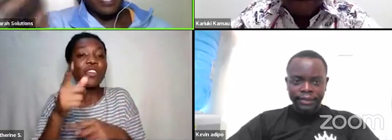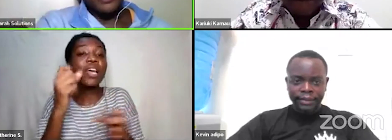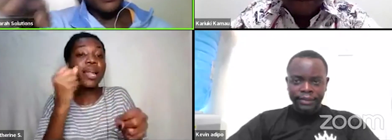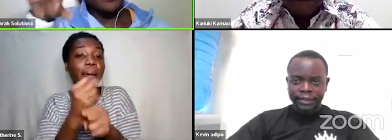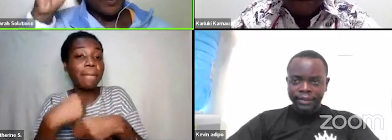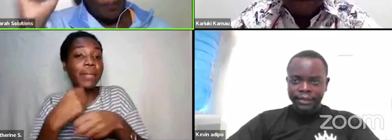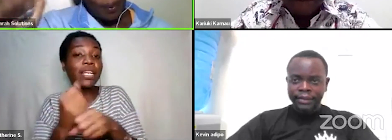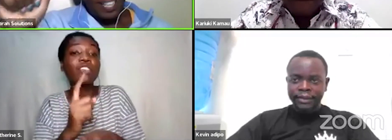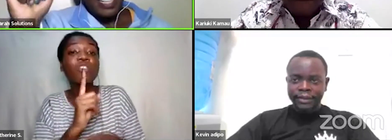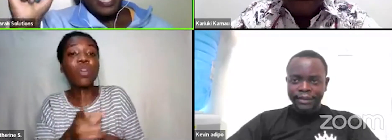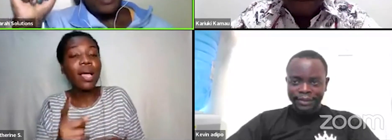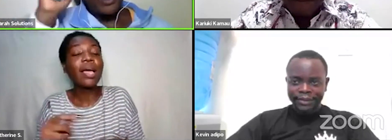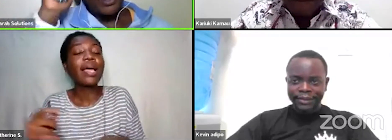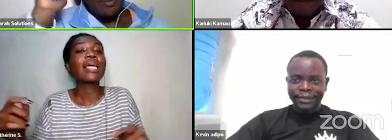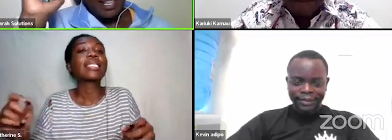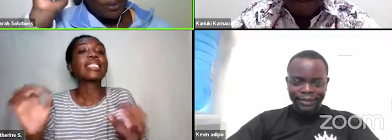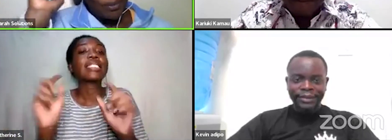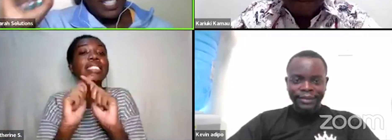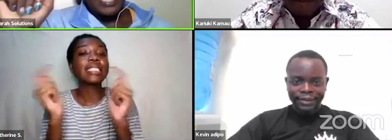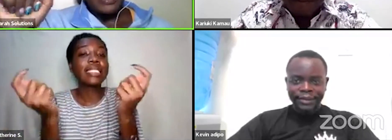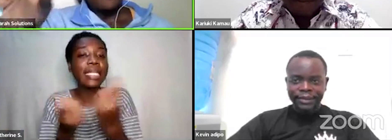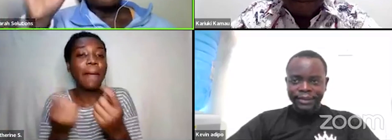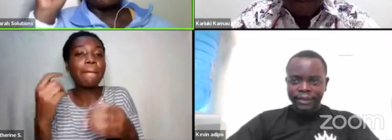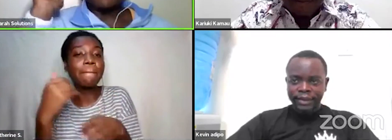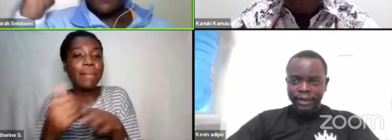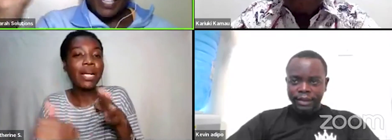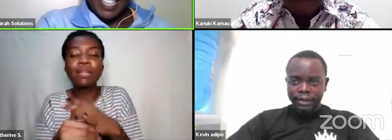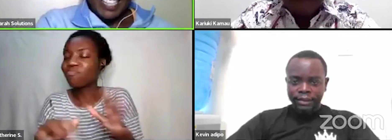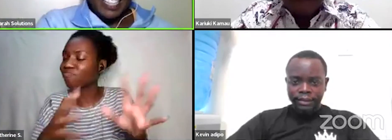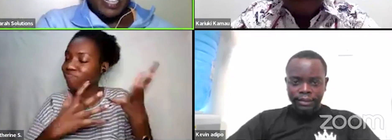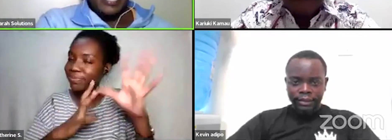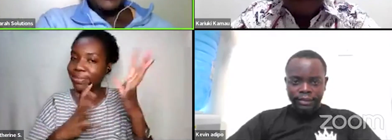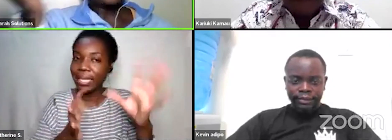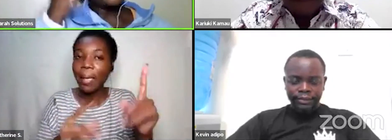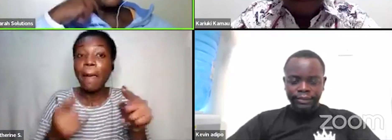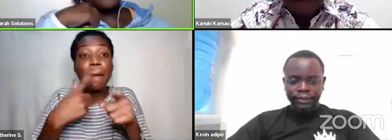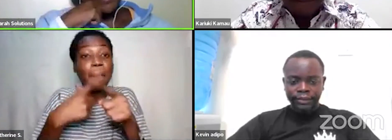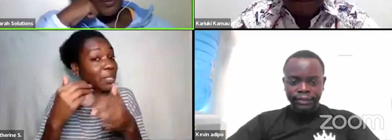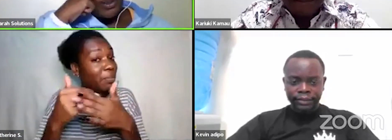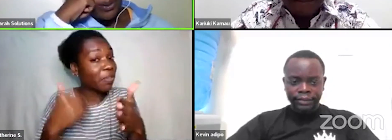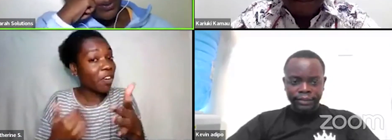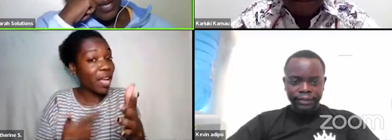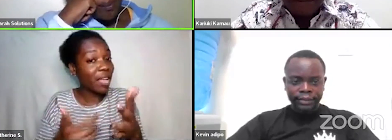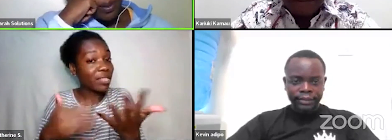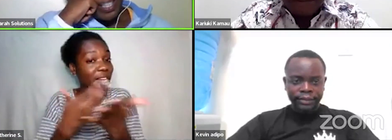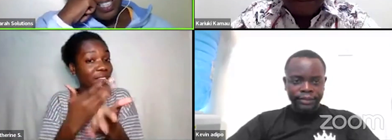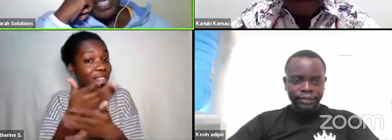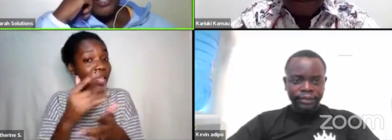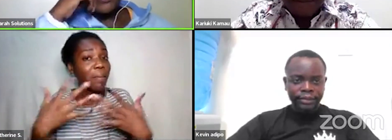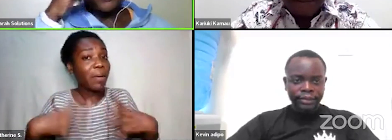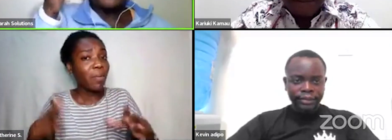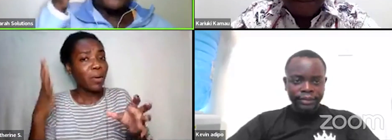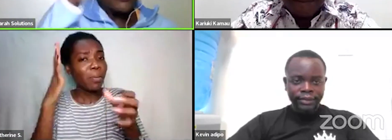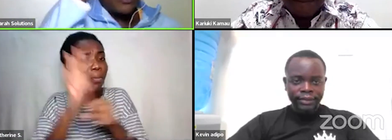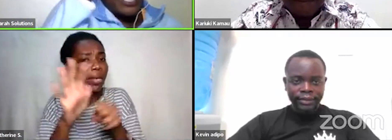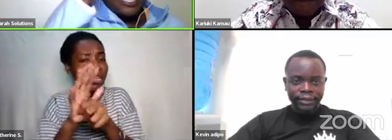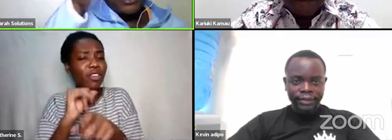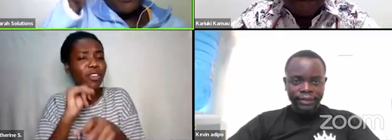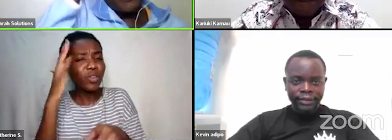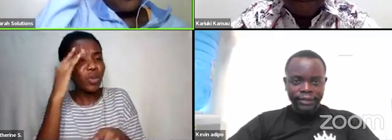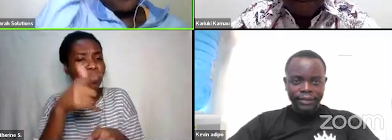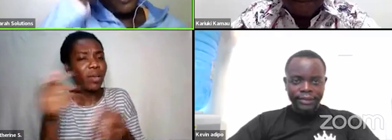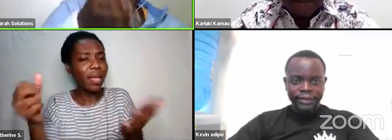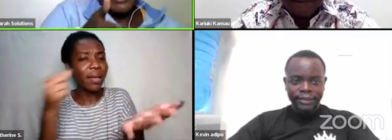buildings are actually proper. Kudos, my good friend. But before we get there, you know, a lot of people don't know you are employed. So how did